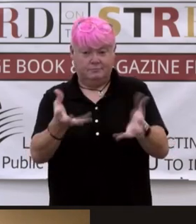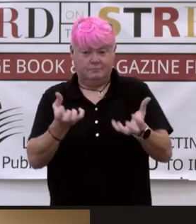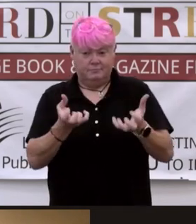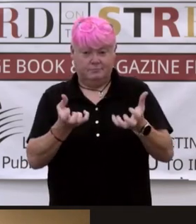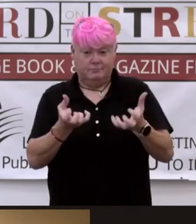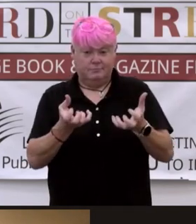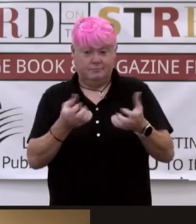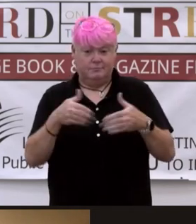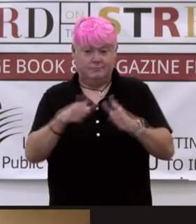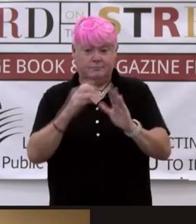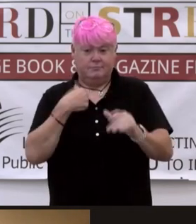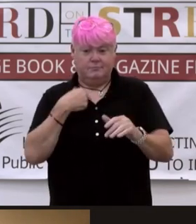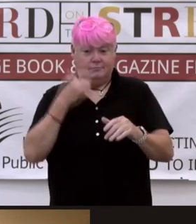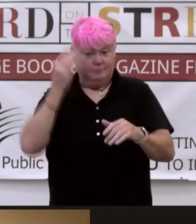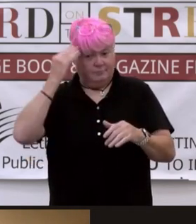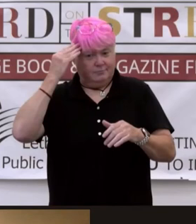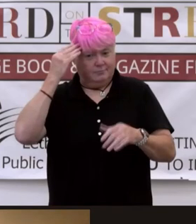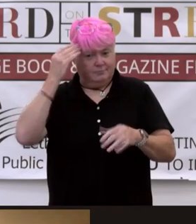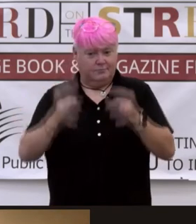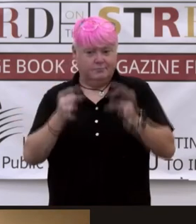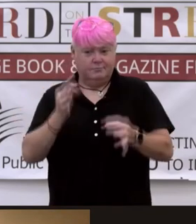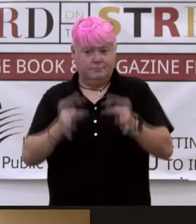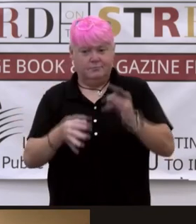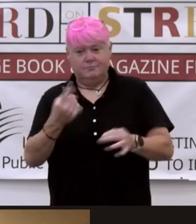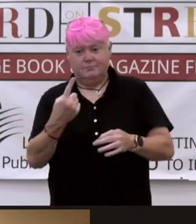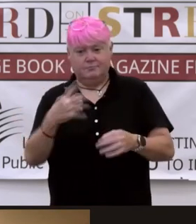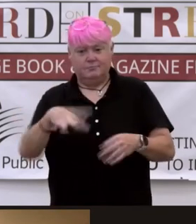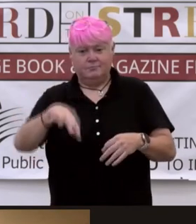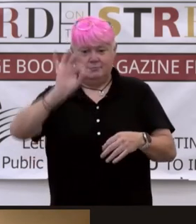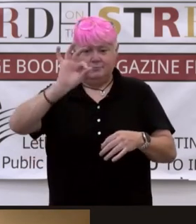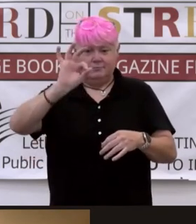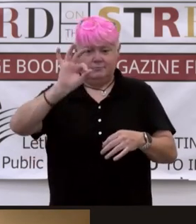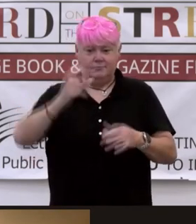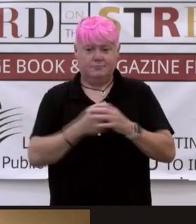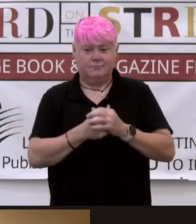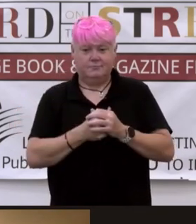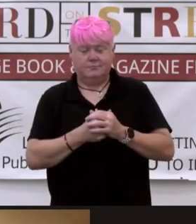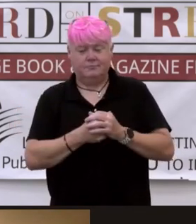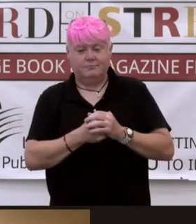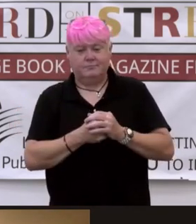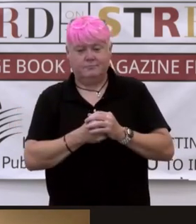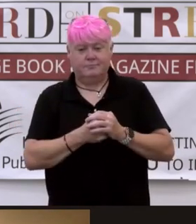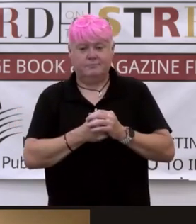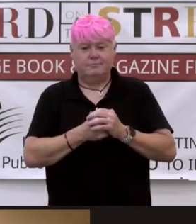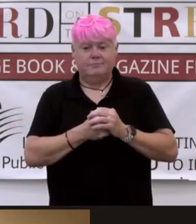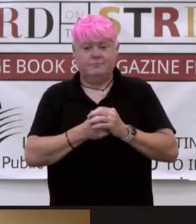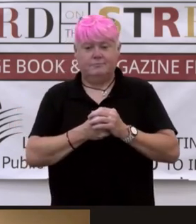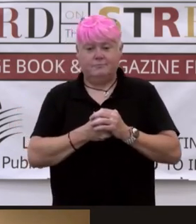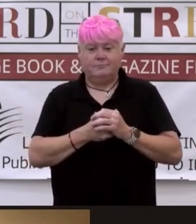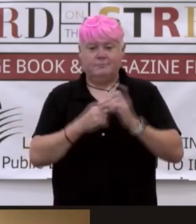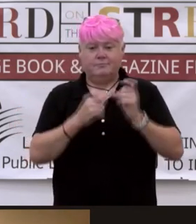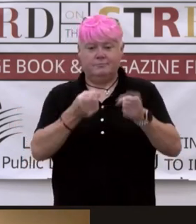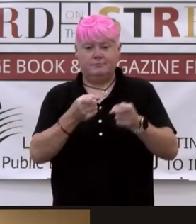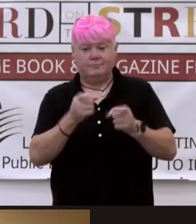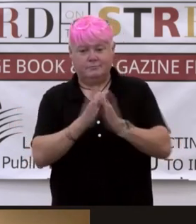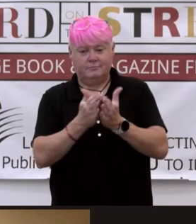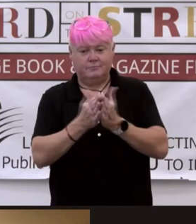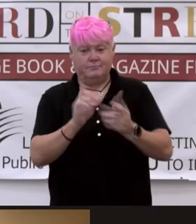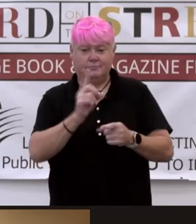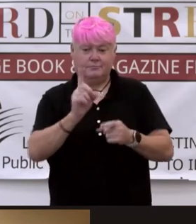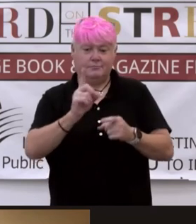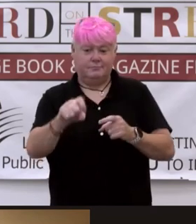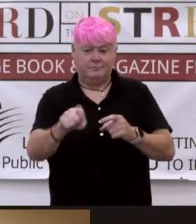Ariana and Carrie, if you could let me know which branch you would like to pick your copies up, that would be great. And then I will make sure the book ends up where it needs to be.